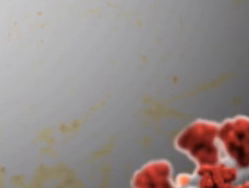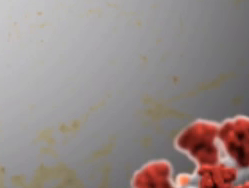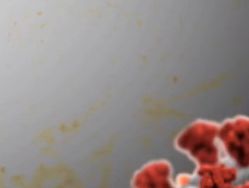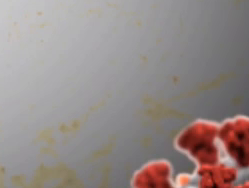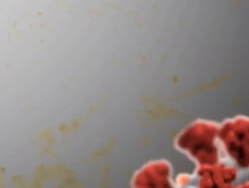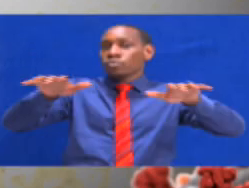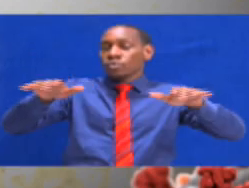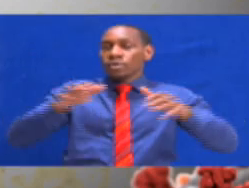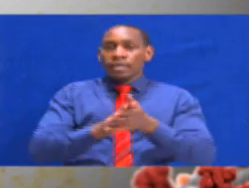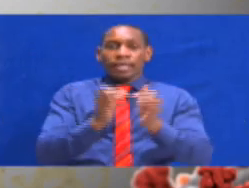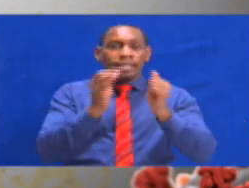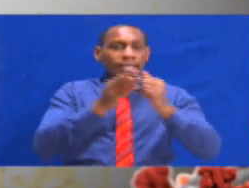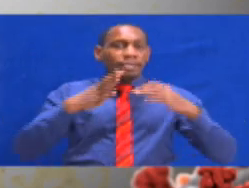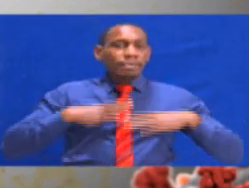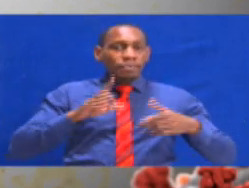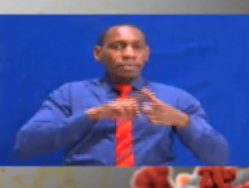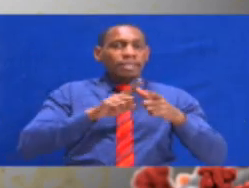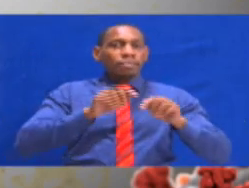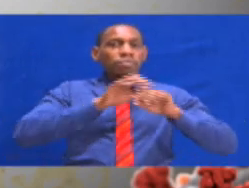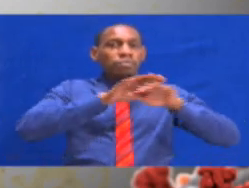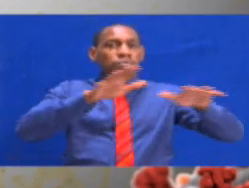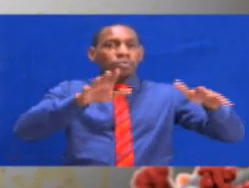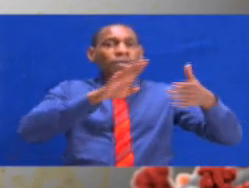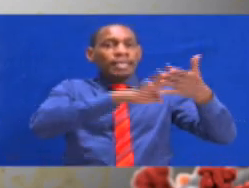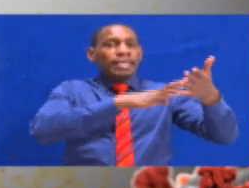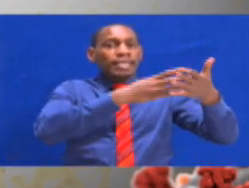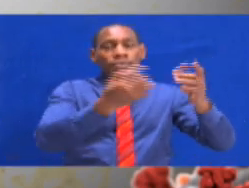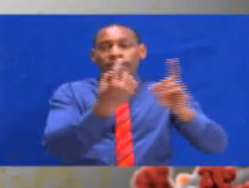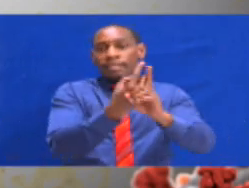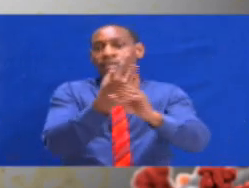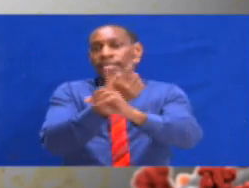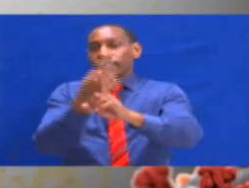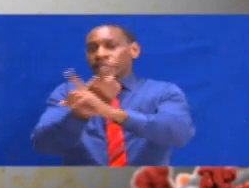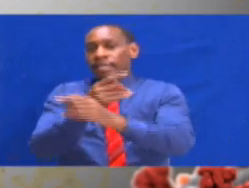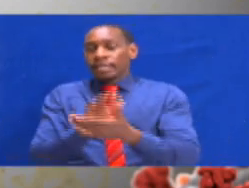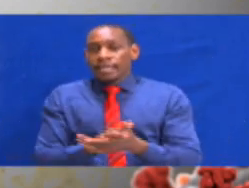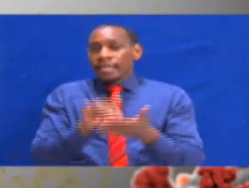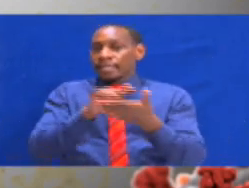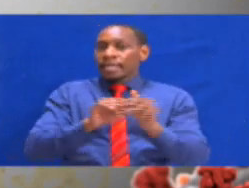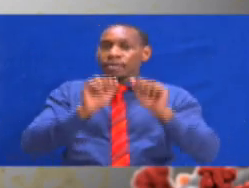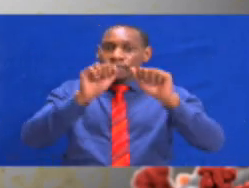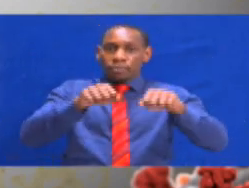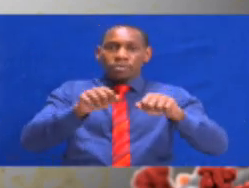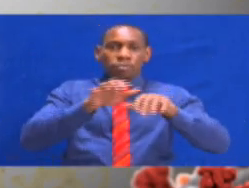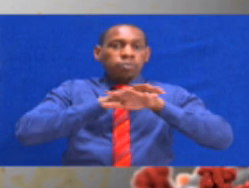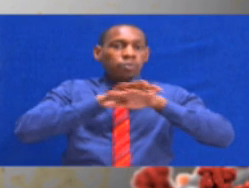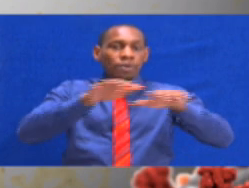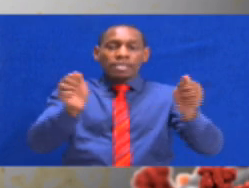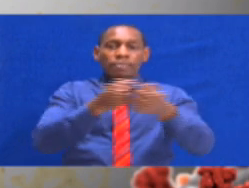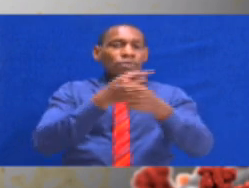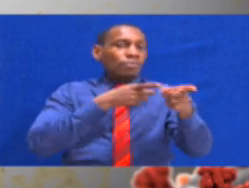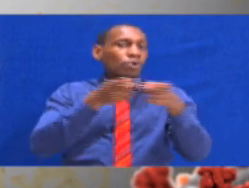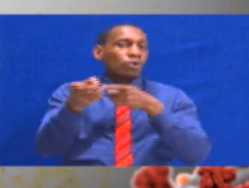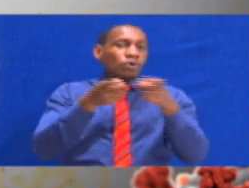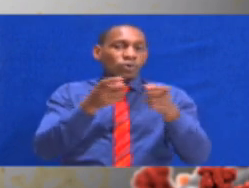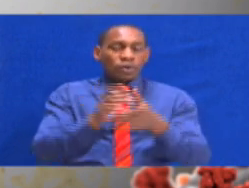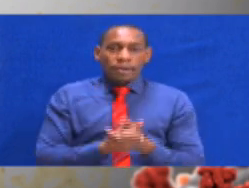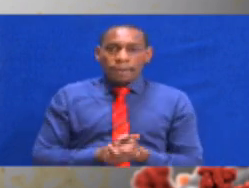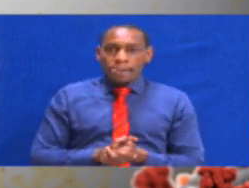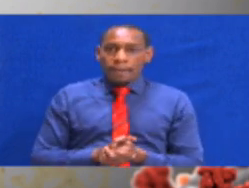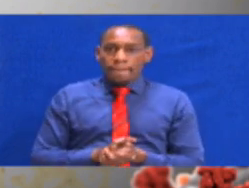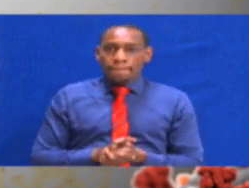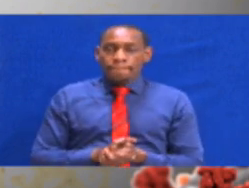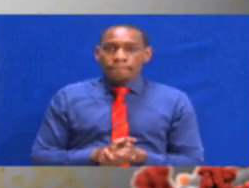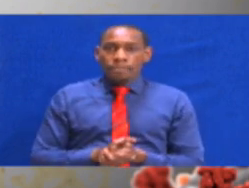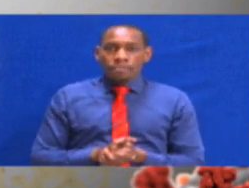those 13 people who then would have their own networks, it's something that can completely snowball out of control. Linus, I